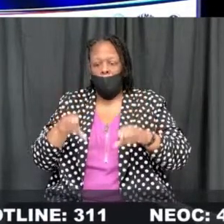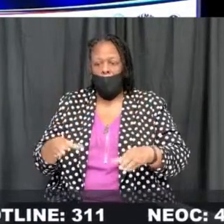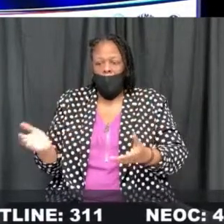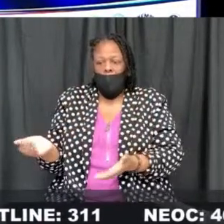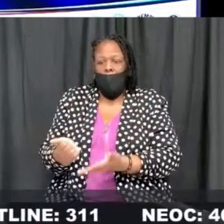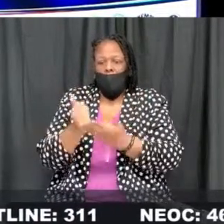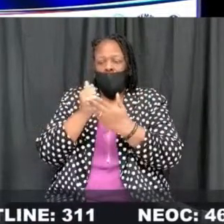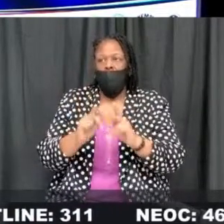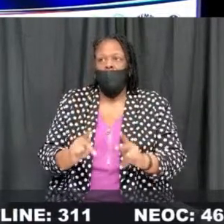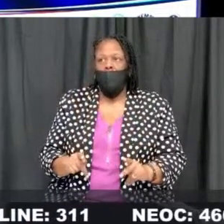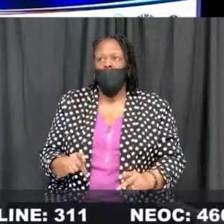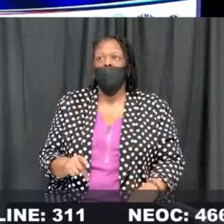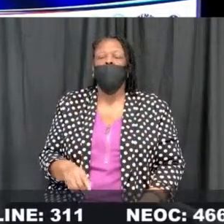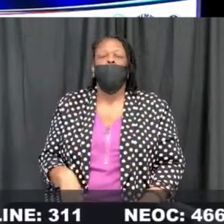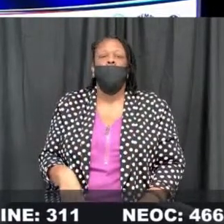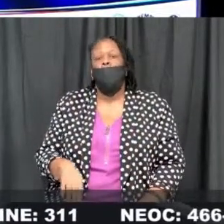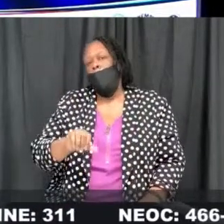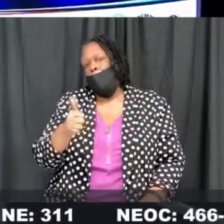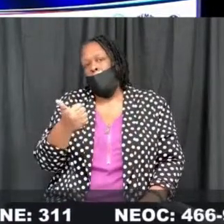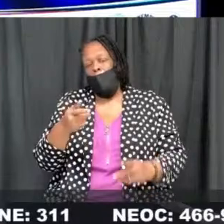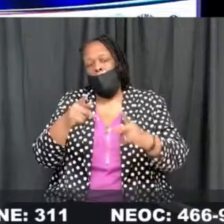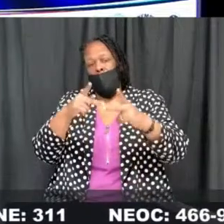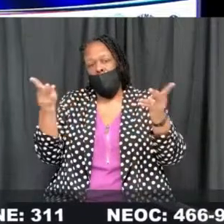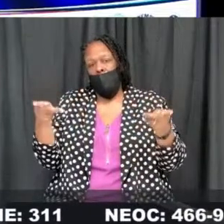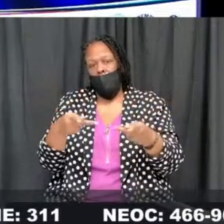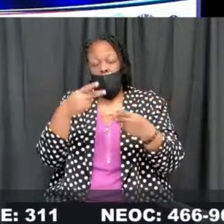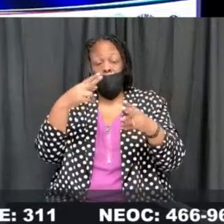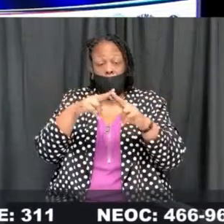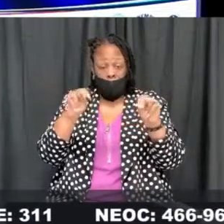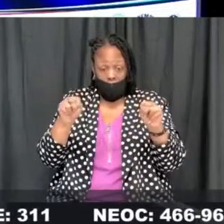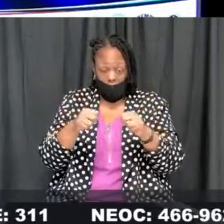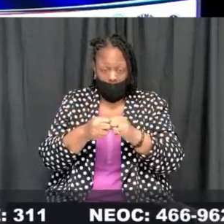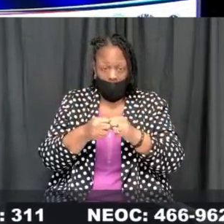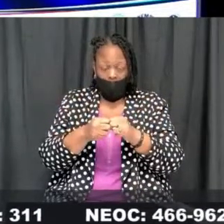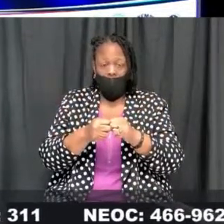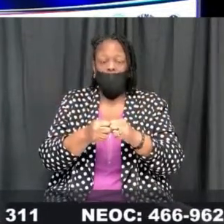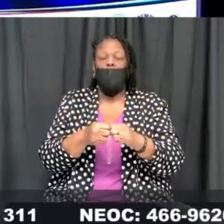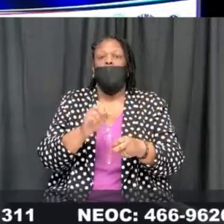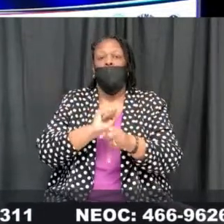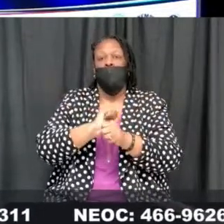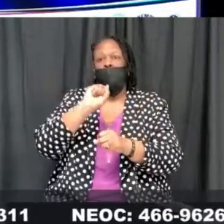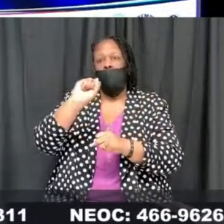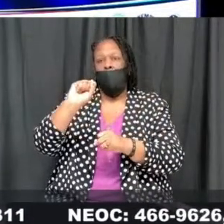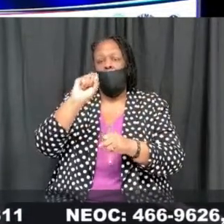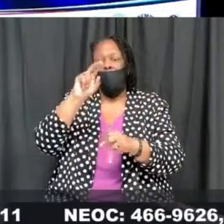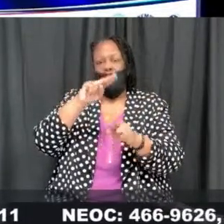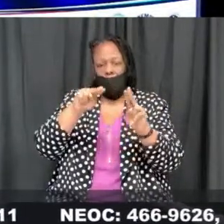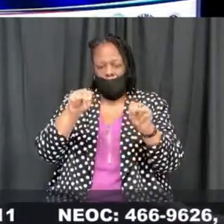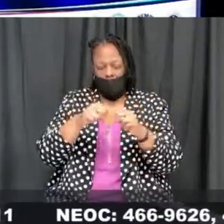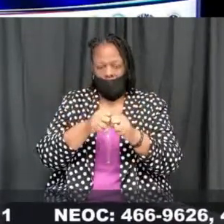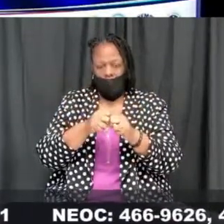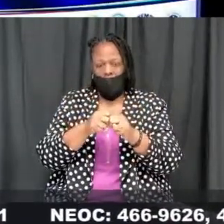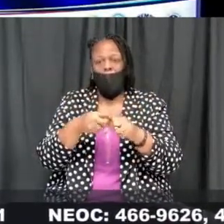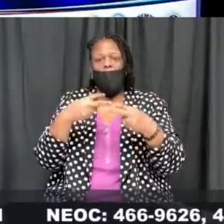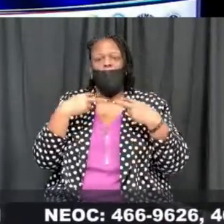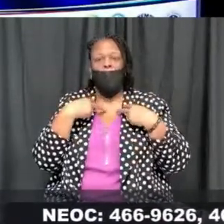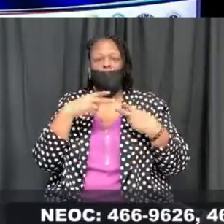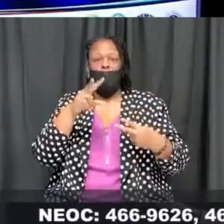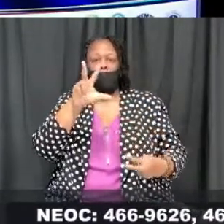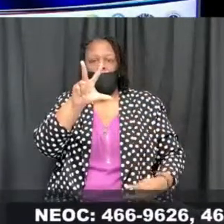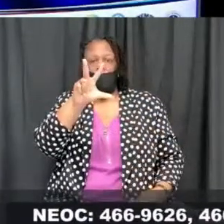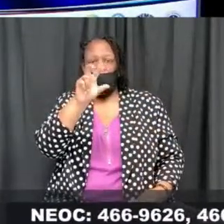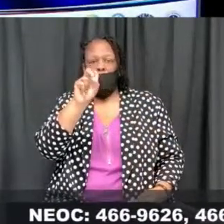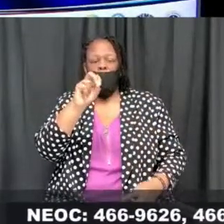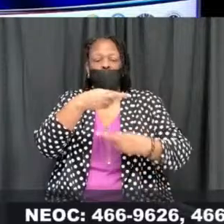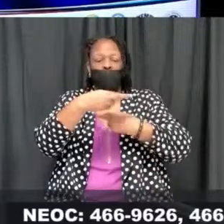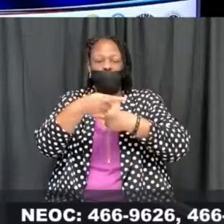that Mount Nevis is being considered, and they have indicated that they may have 30 rooms on Mount Nevis Hotel